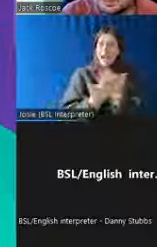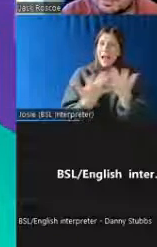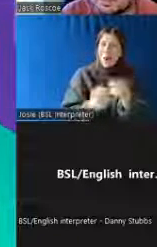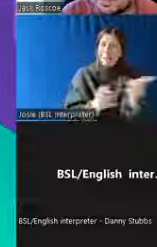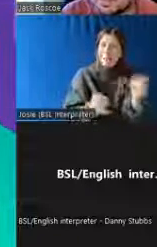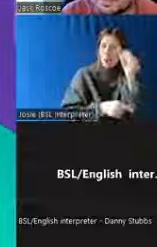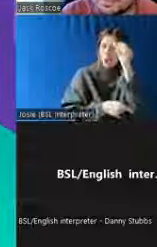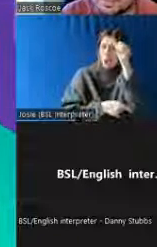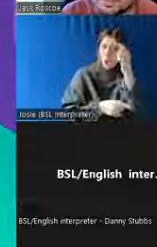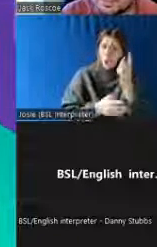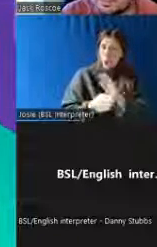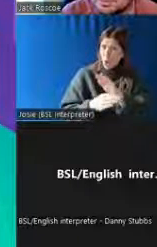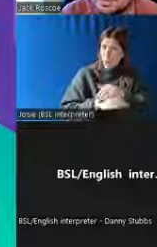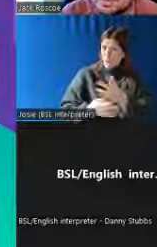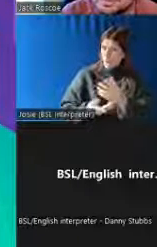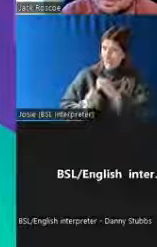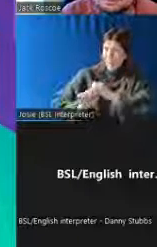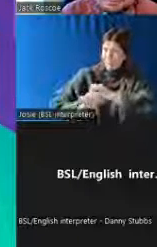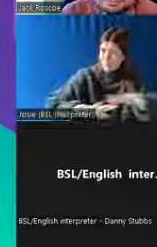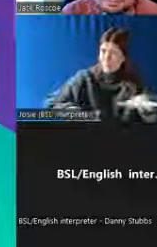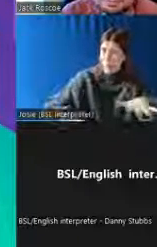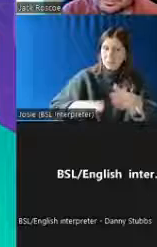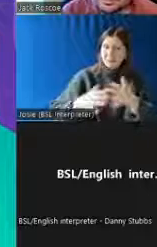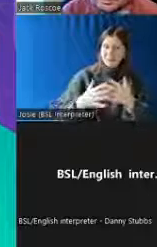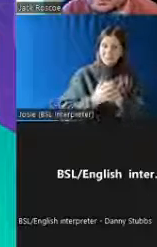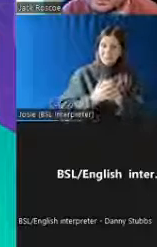felt about the events and activities that they participated in.